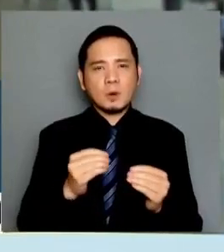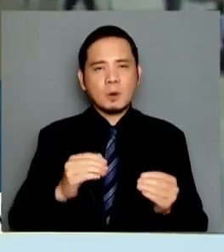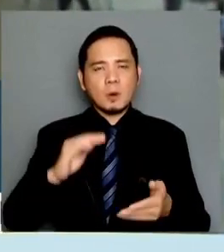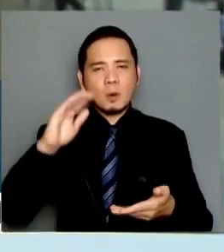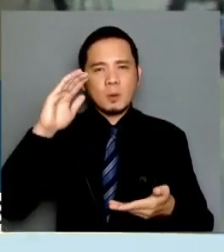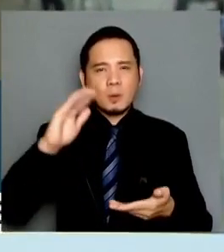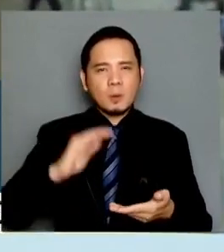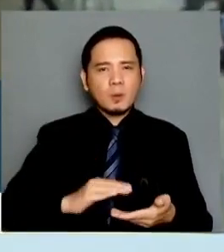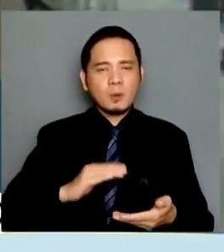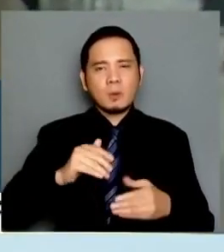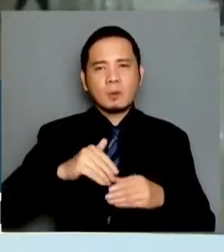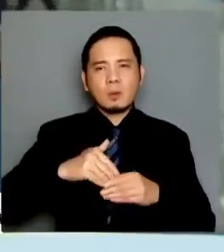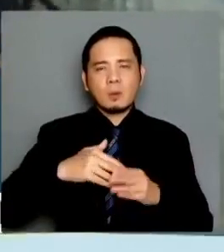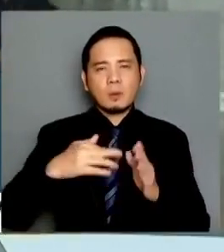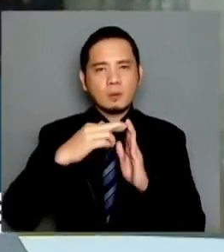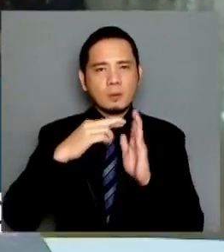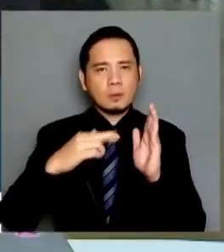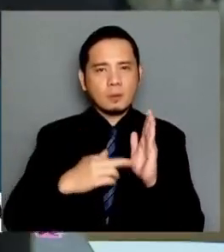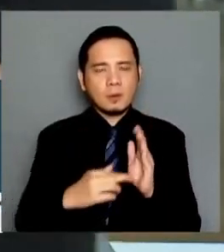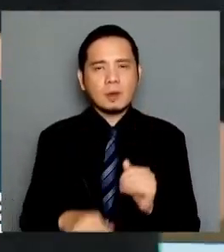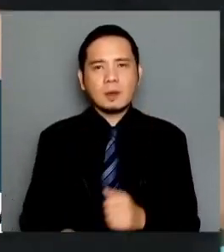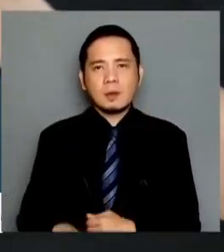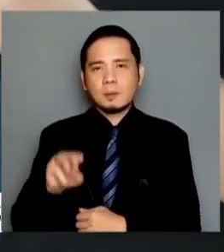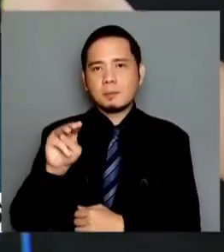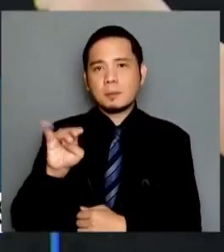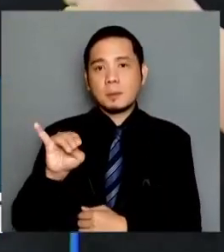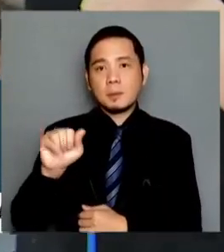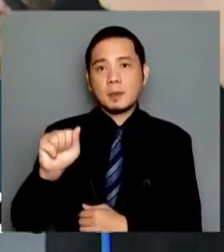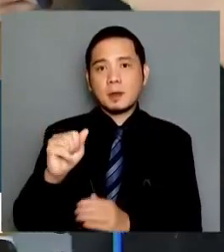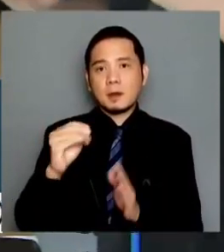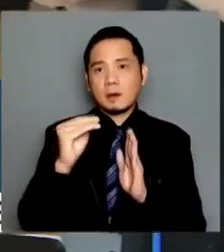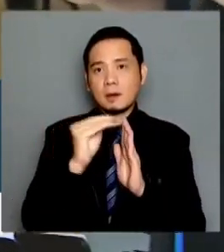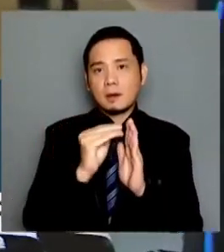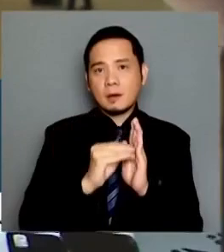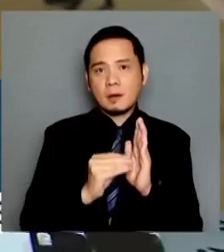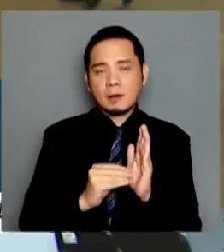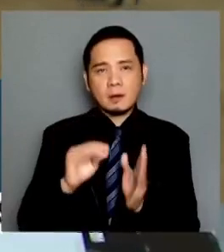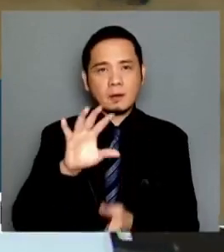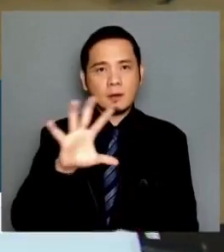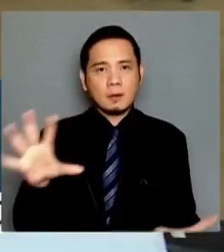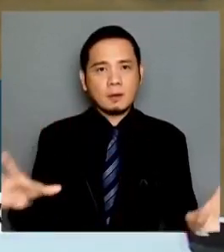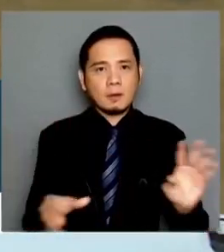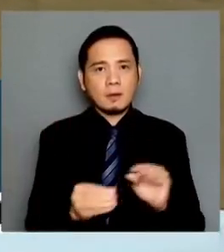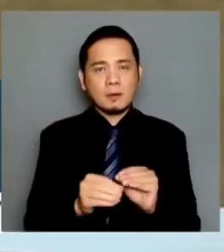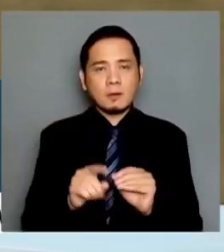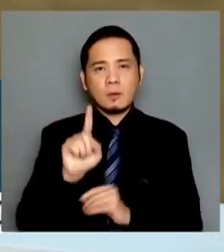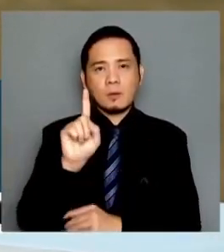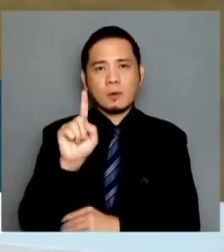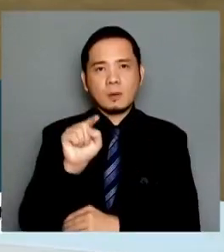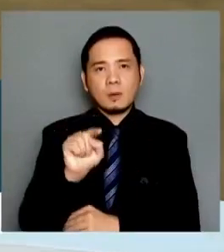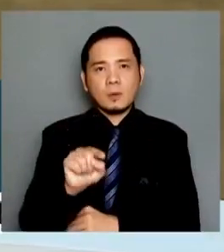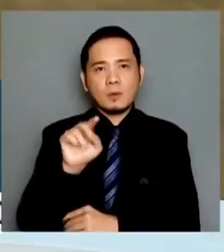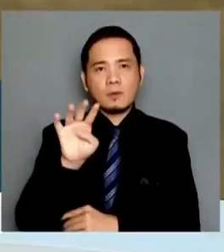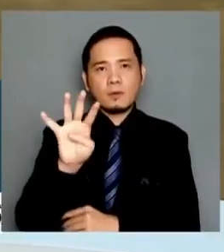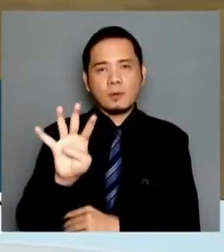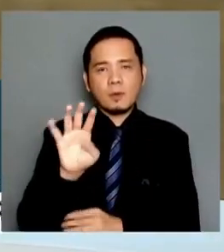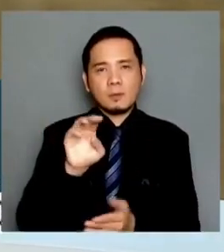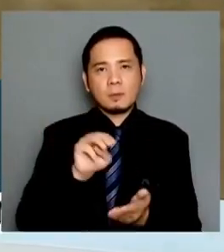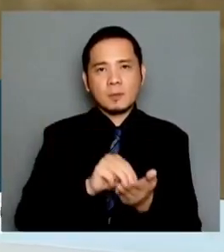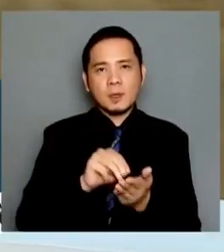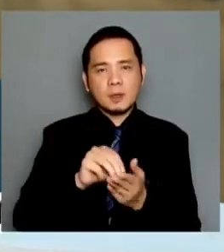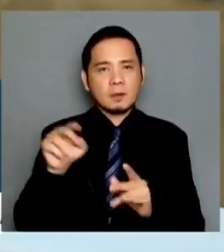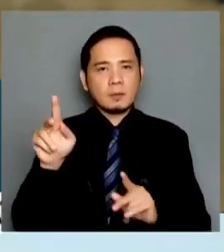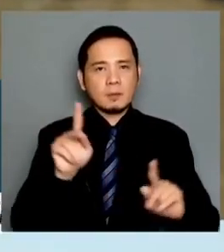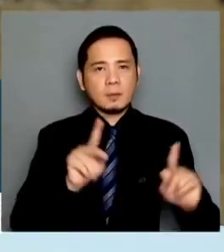Manila International Airport Authority recorded a total of more than 1.4 million domestic passengers